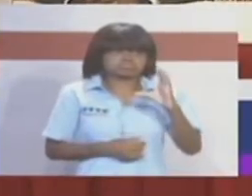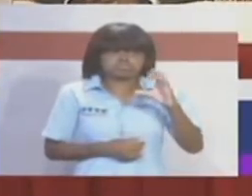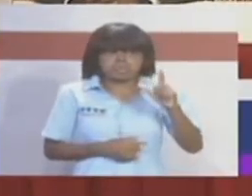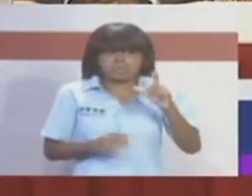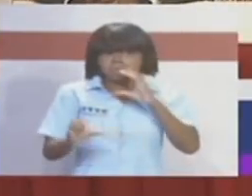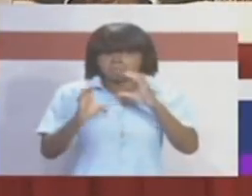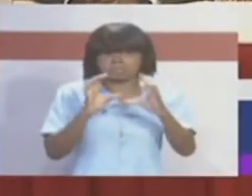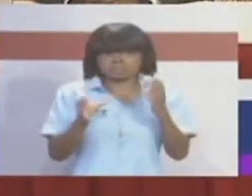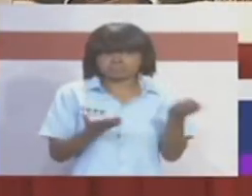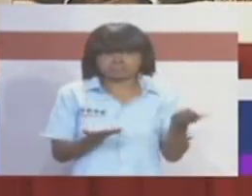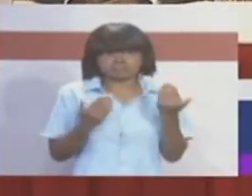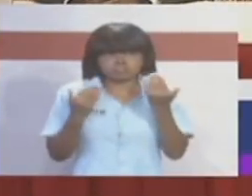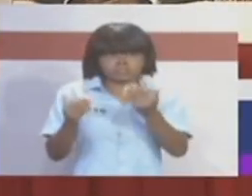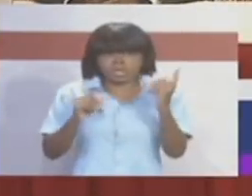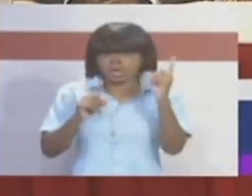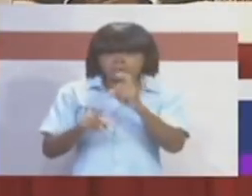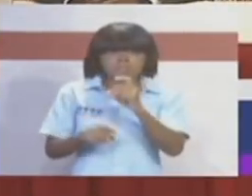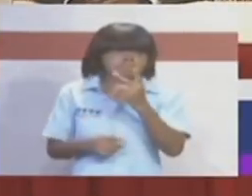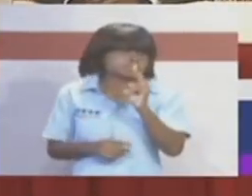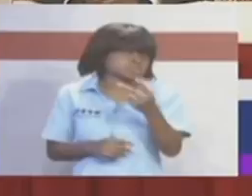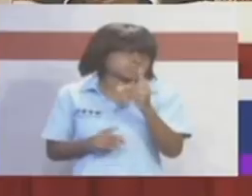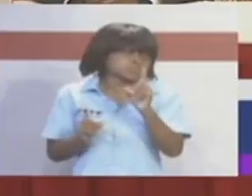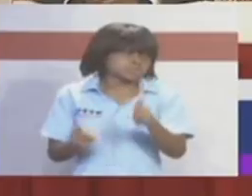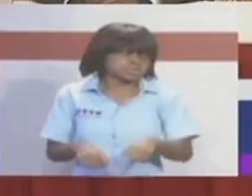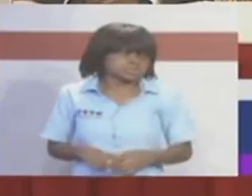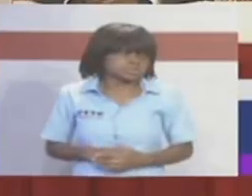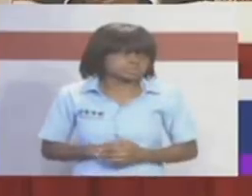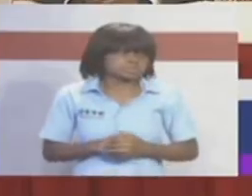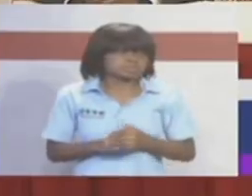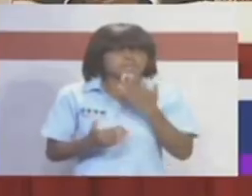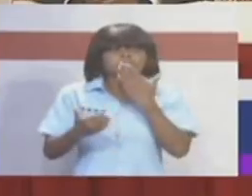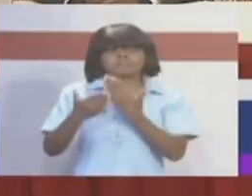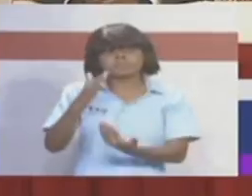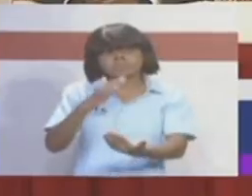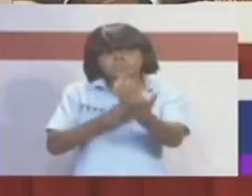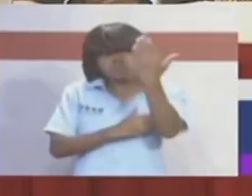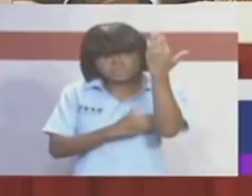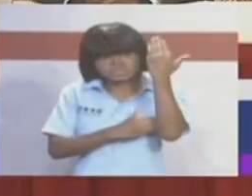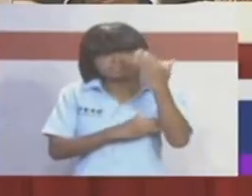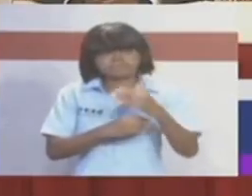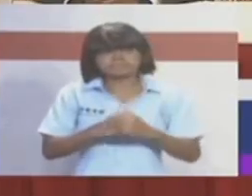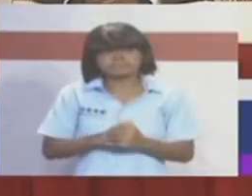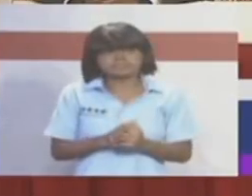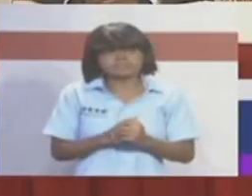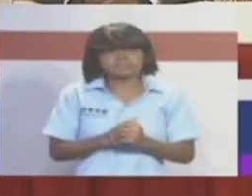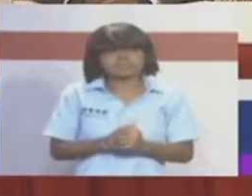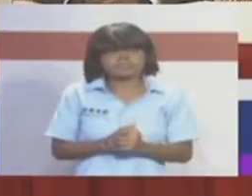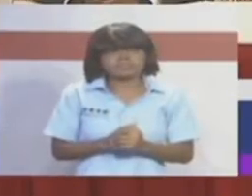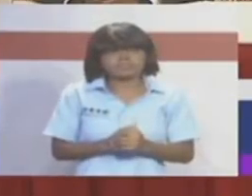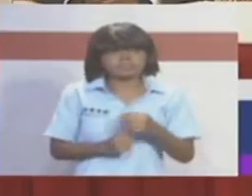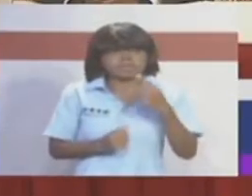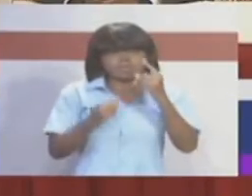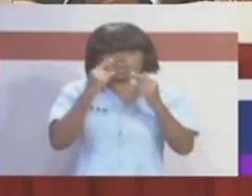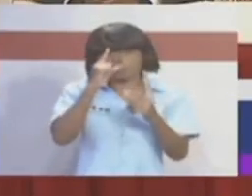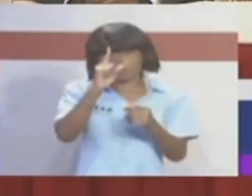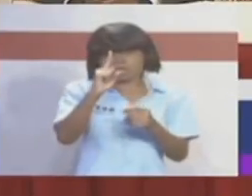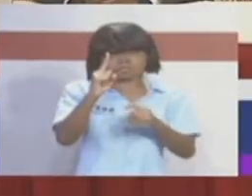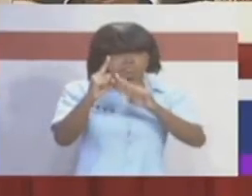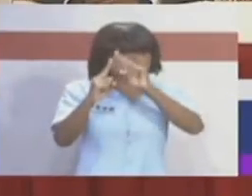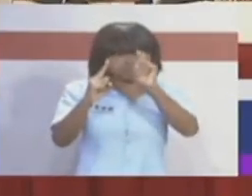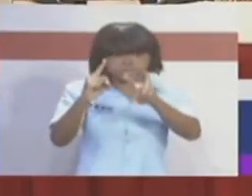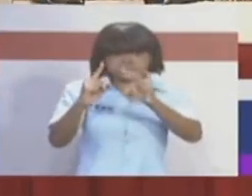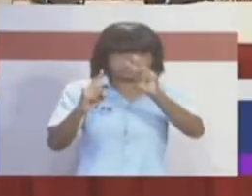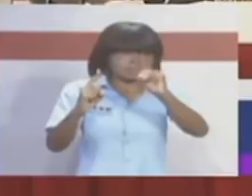questions. Good morning, Natalie Singh, Caribbean Lifestyle Communications. I just have one minor question for Dr. Mohammed. I